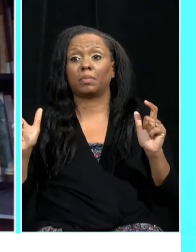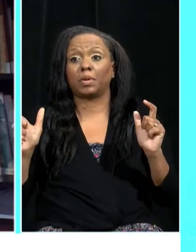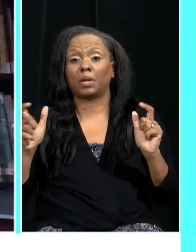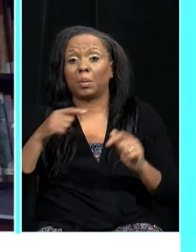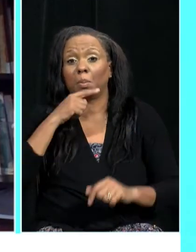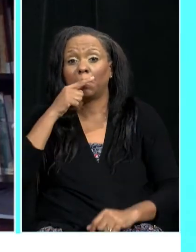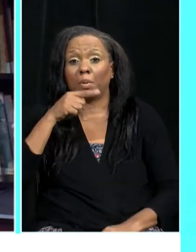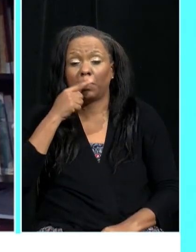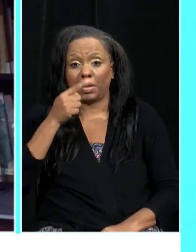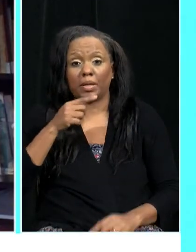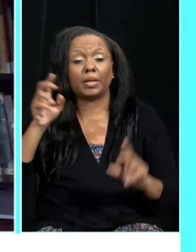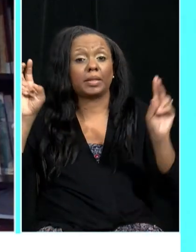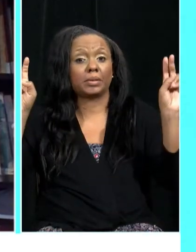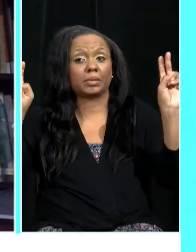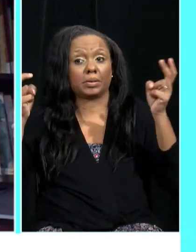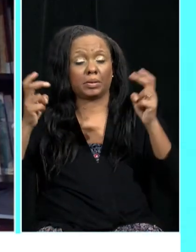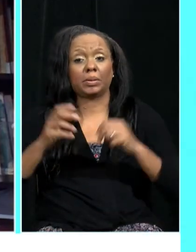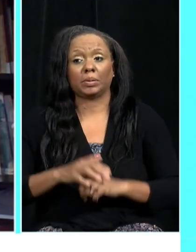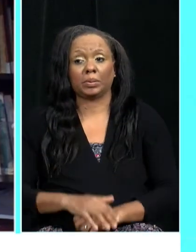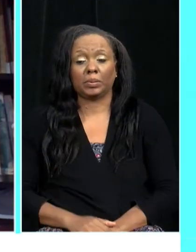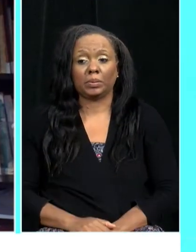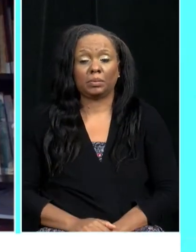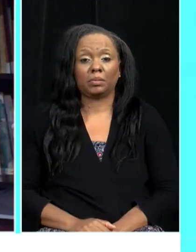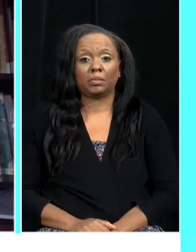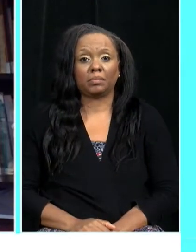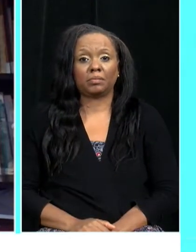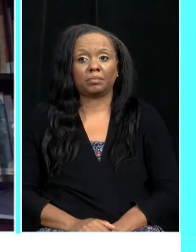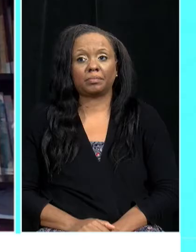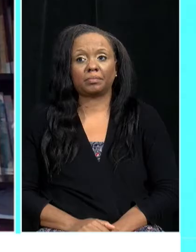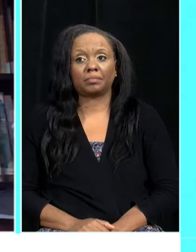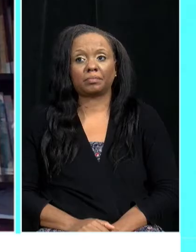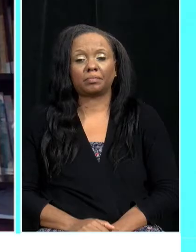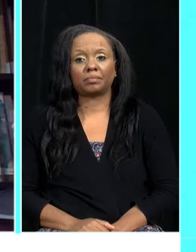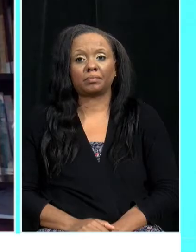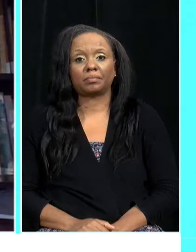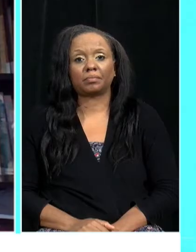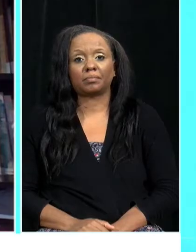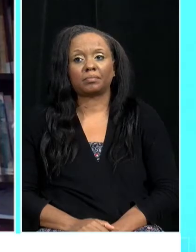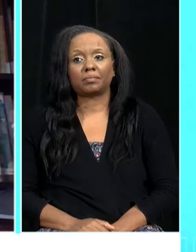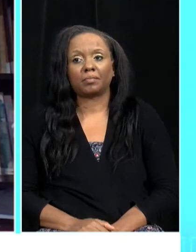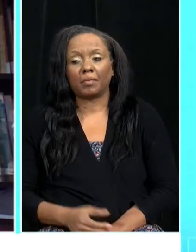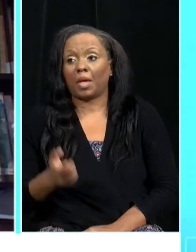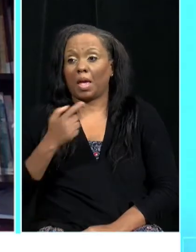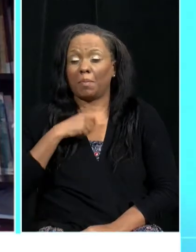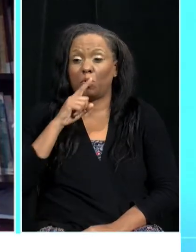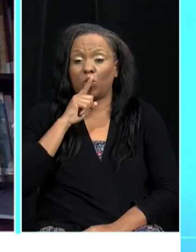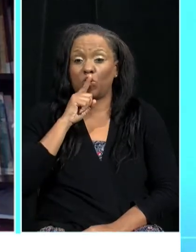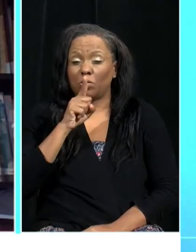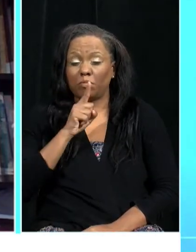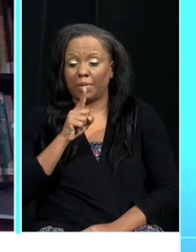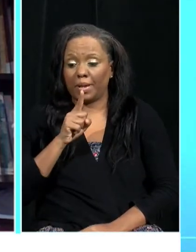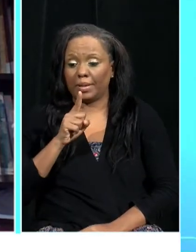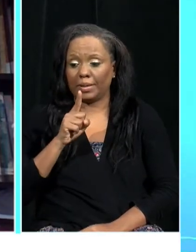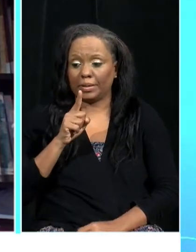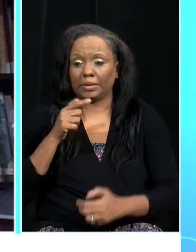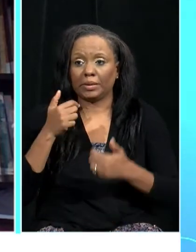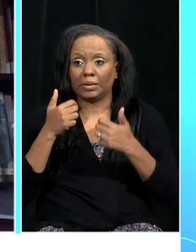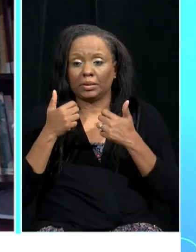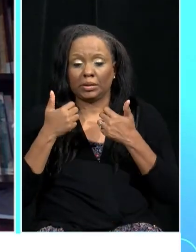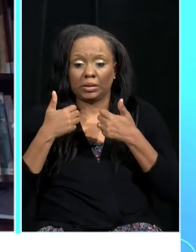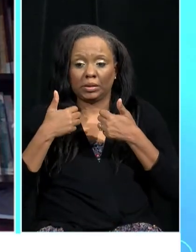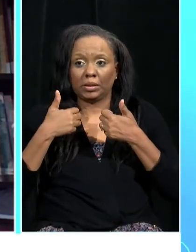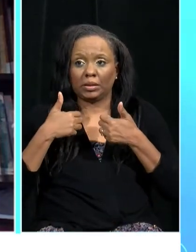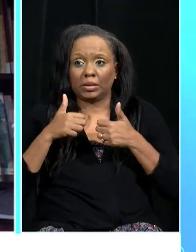looking for from the political directorate and other key players in terms of providing